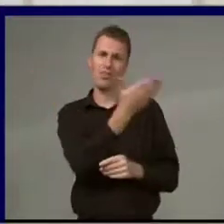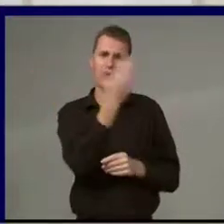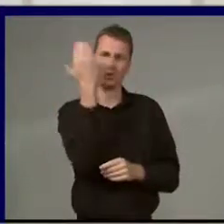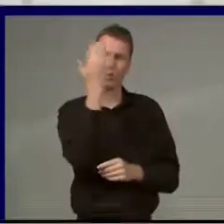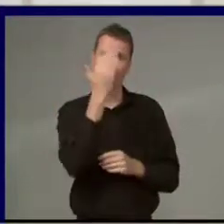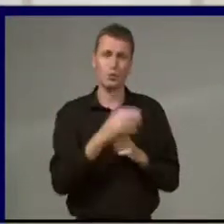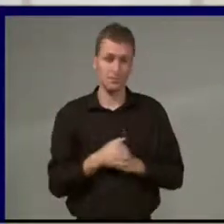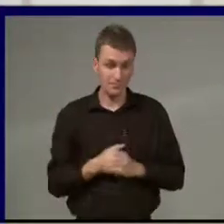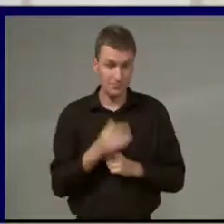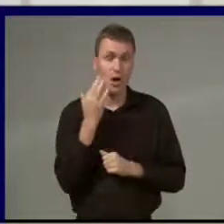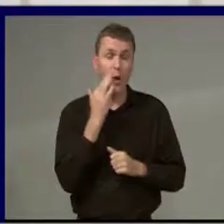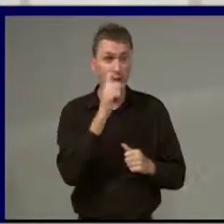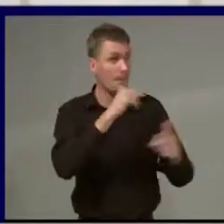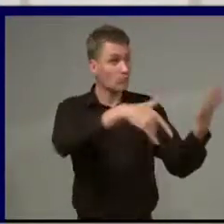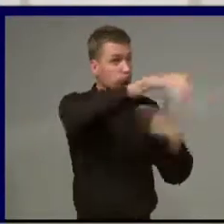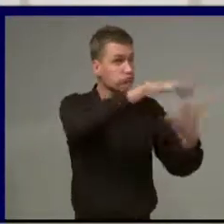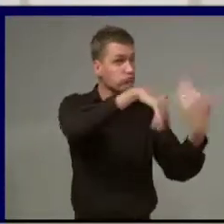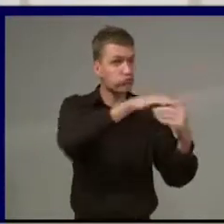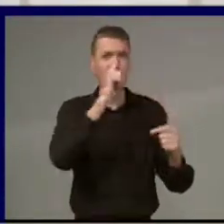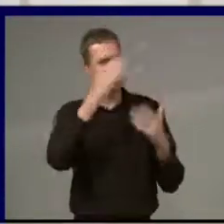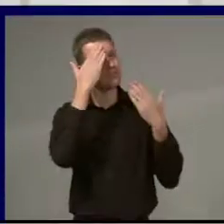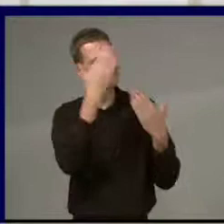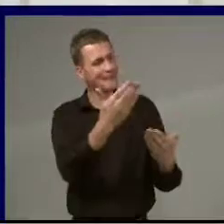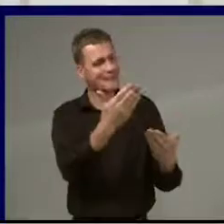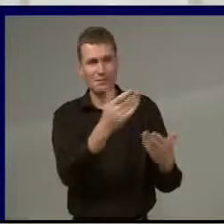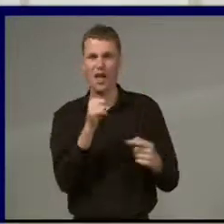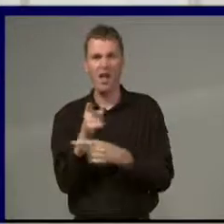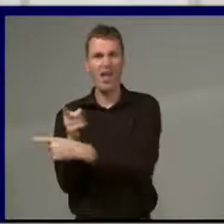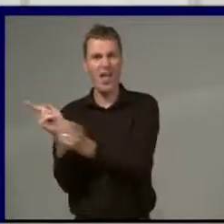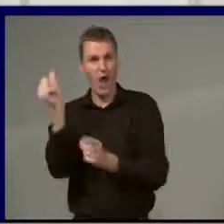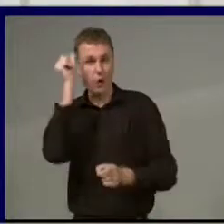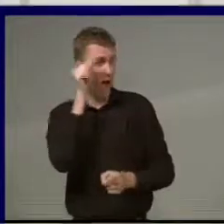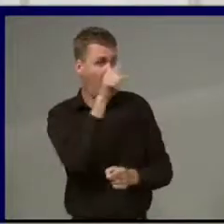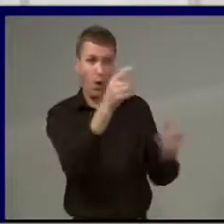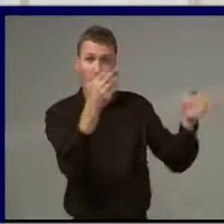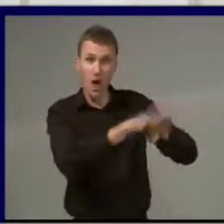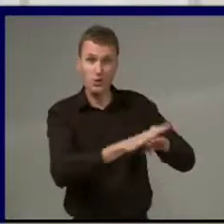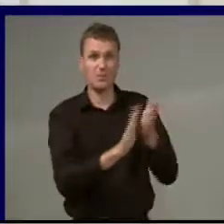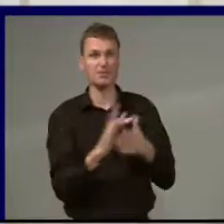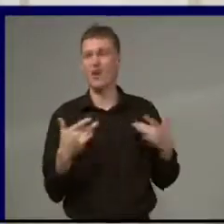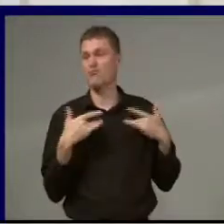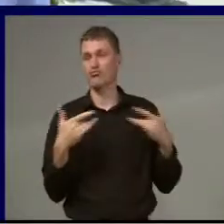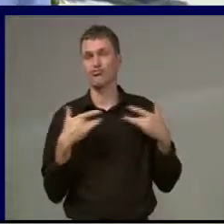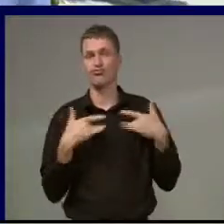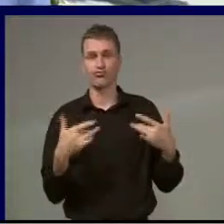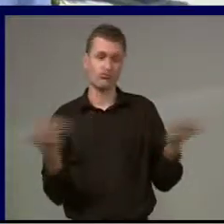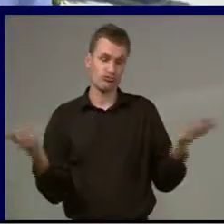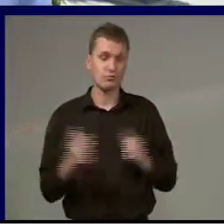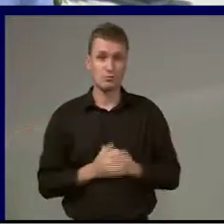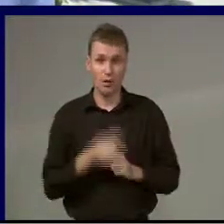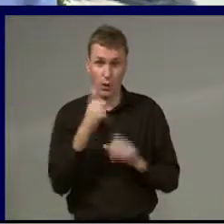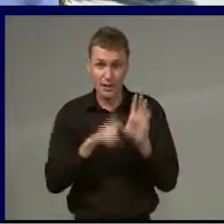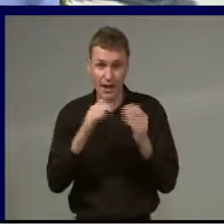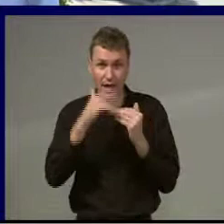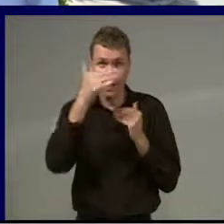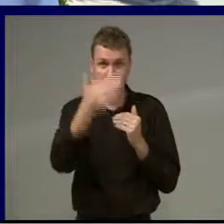something when it's part of them, but everyone knows we're closing and therefore there's no investment in the place anymore for the community. A year later,